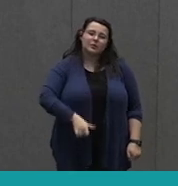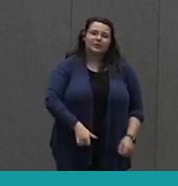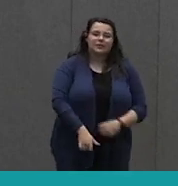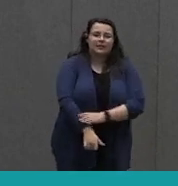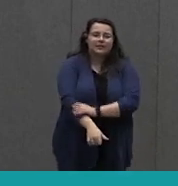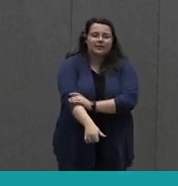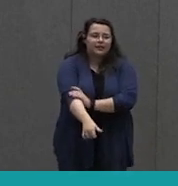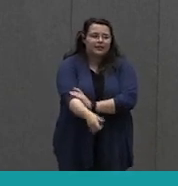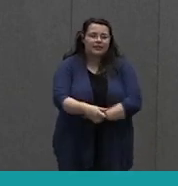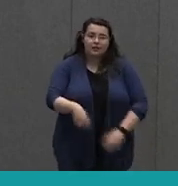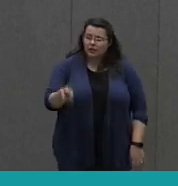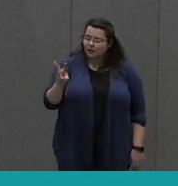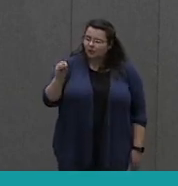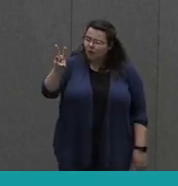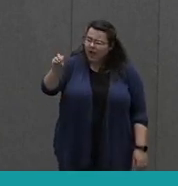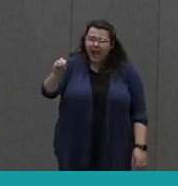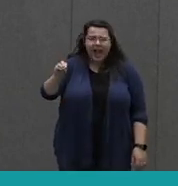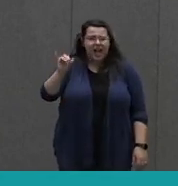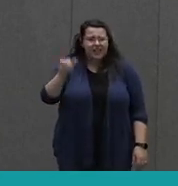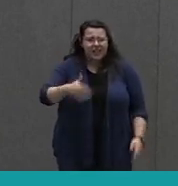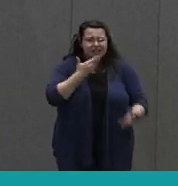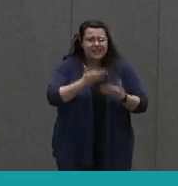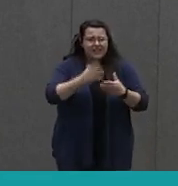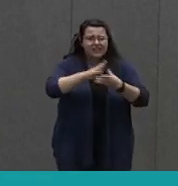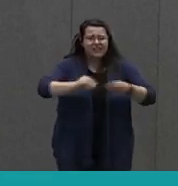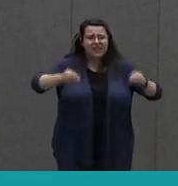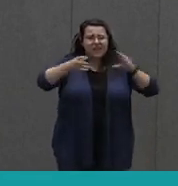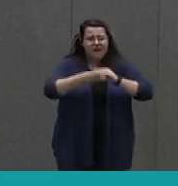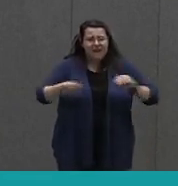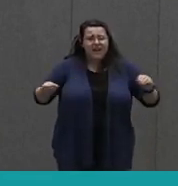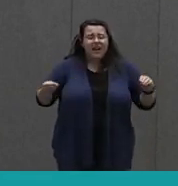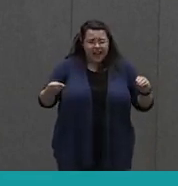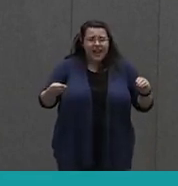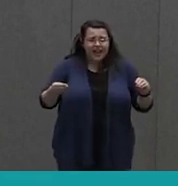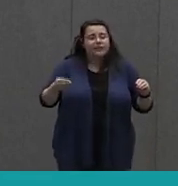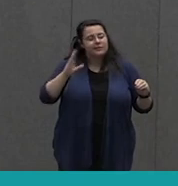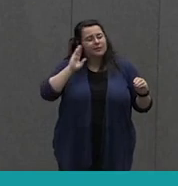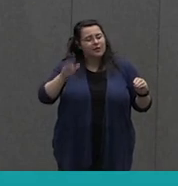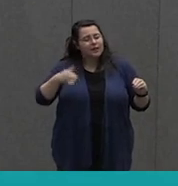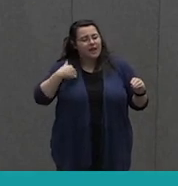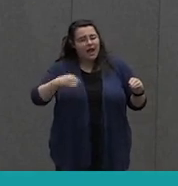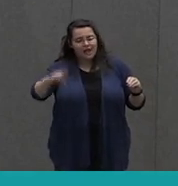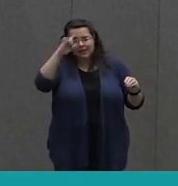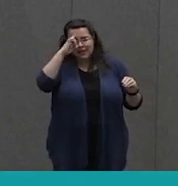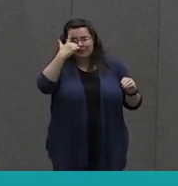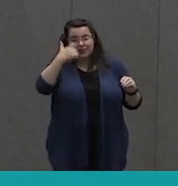little barge here. It's kind of like a boat, but it's flat.